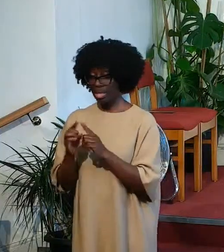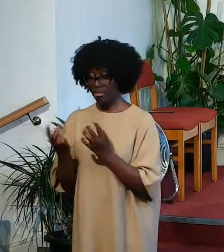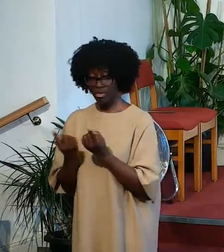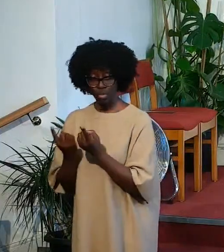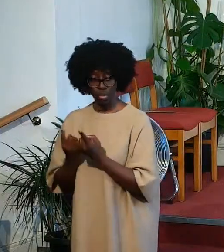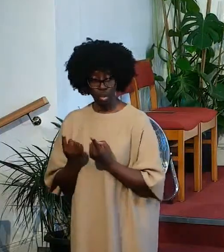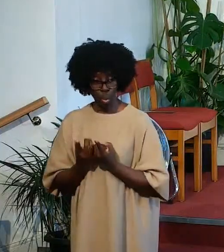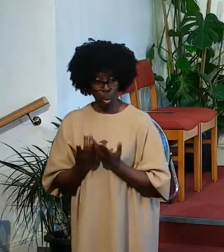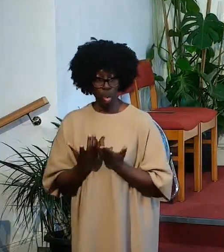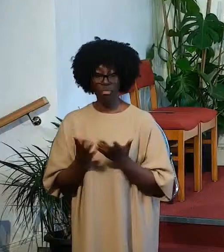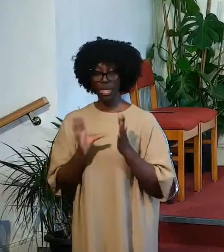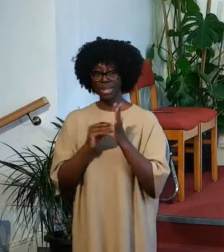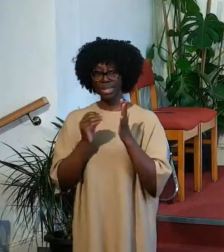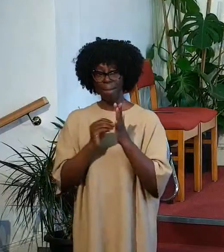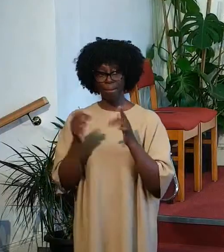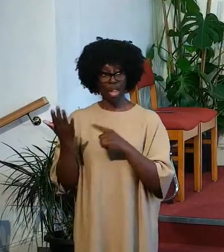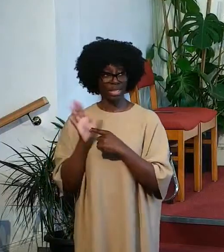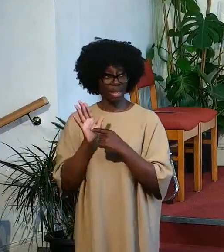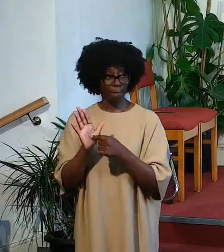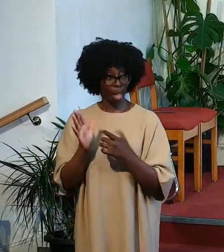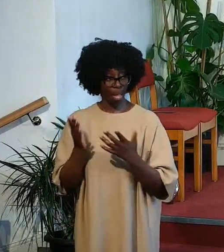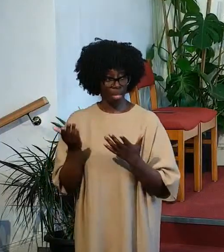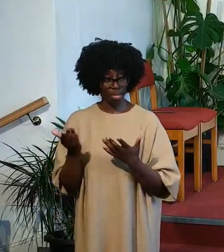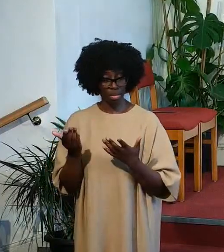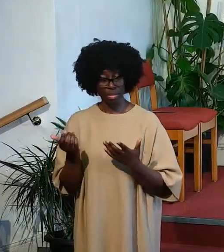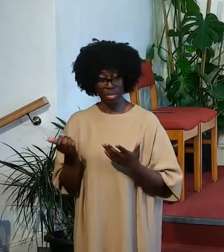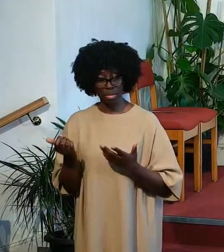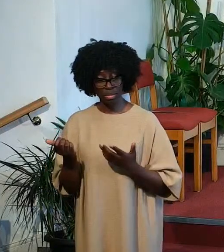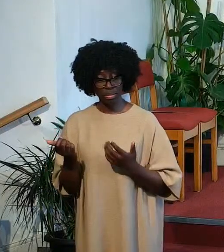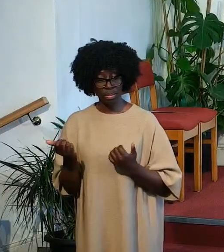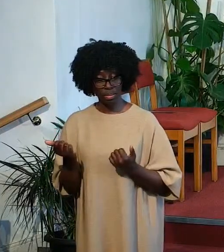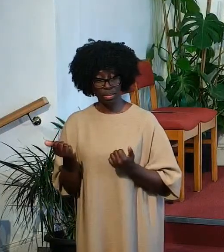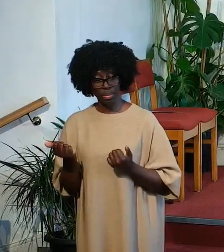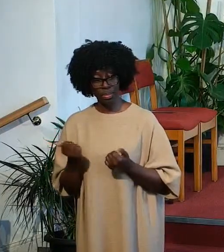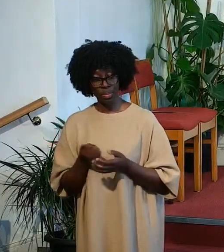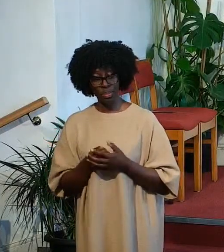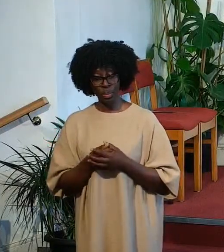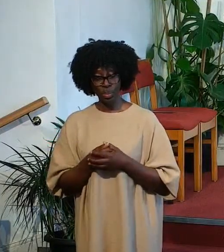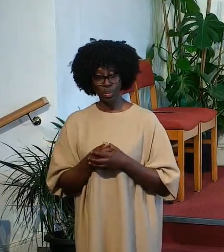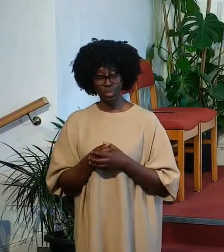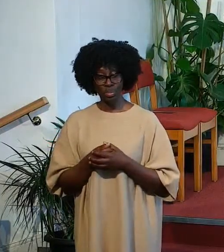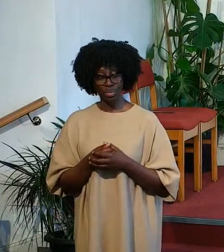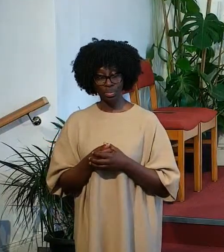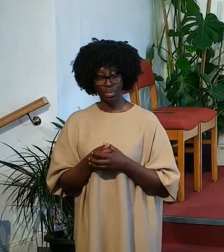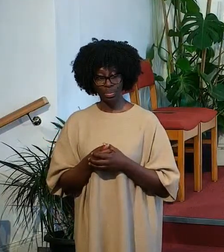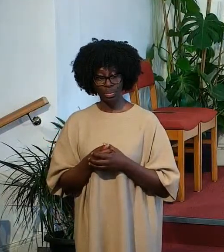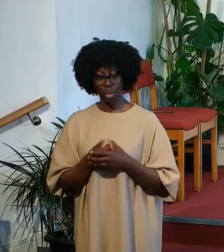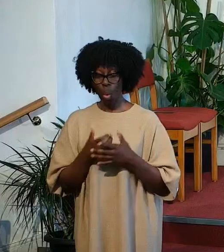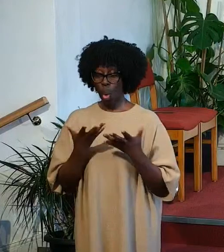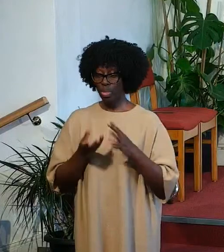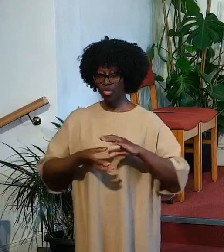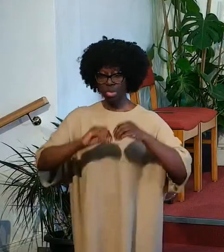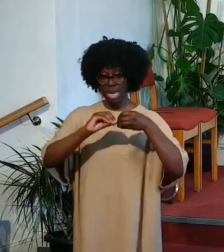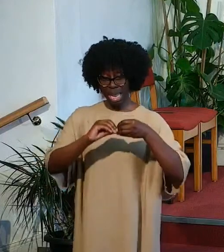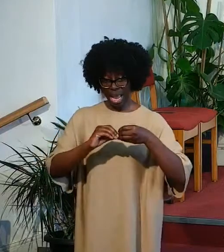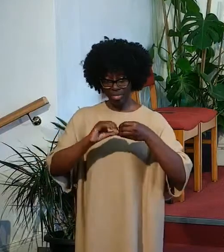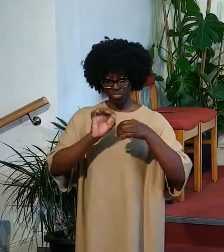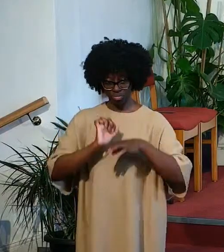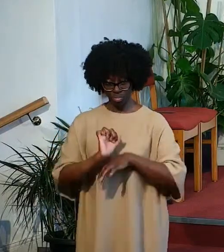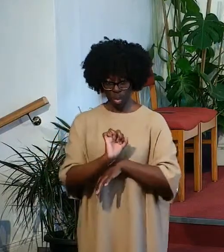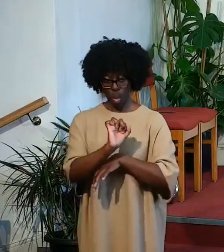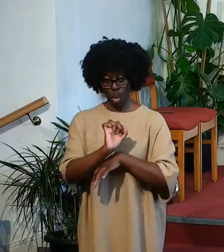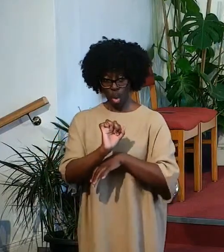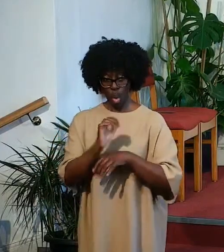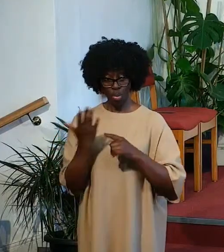using symbols, we're using, and some of these individuals make up their own symbols. So basically they can't